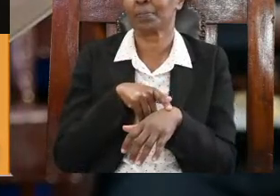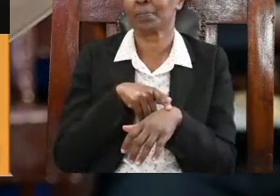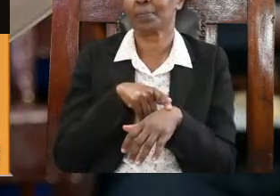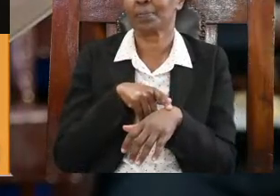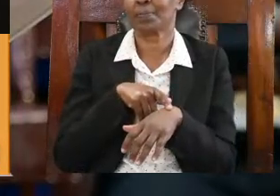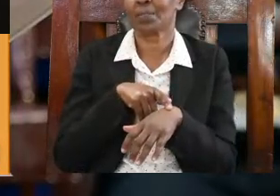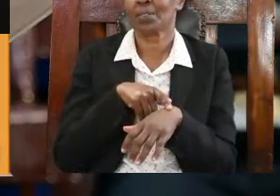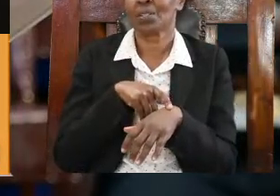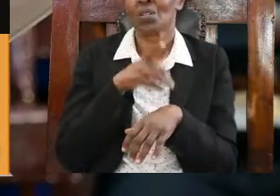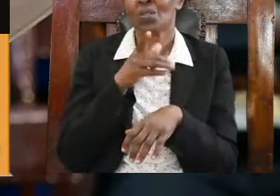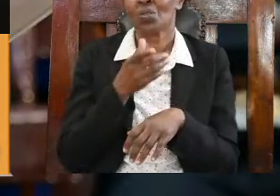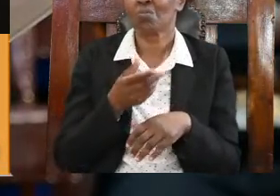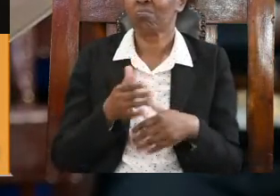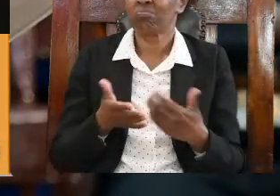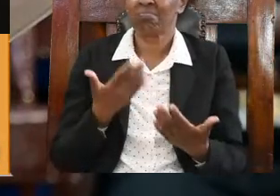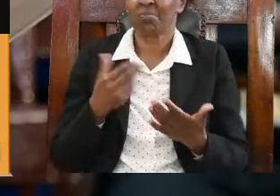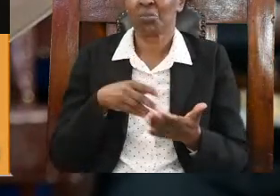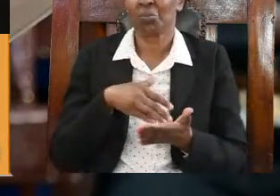You look weak